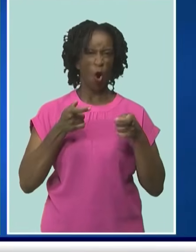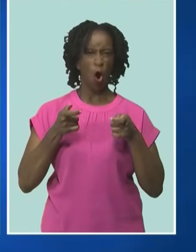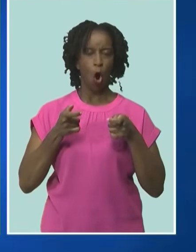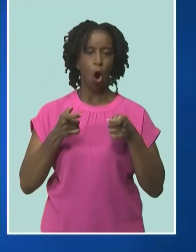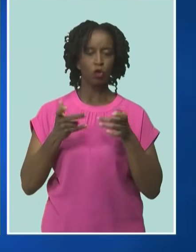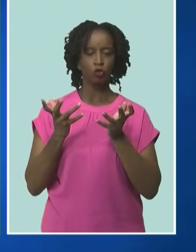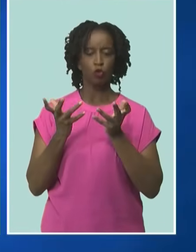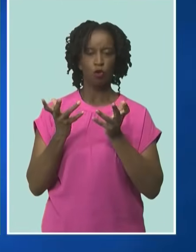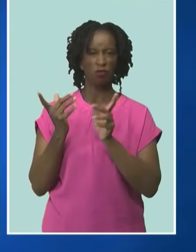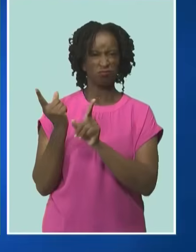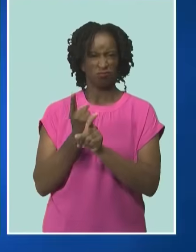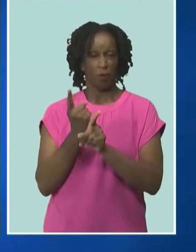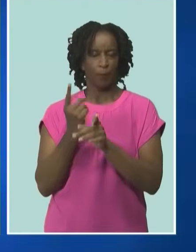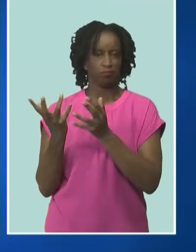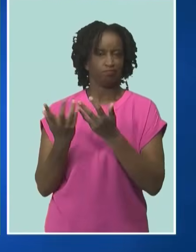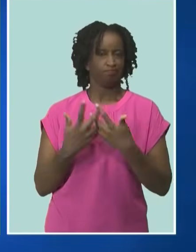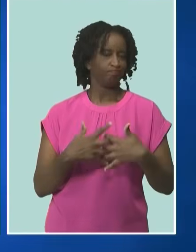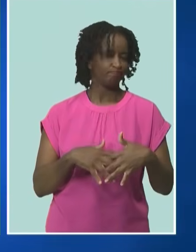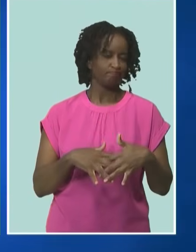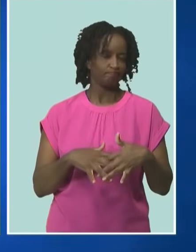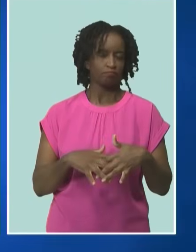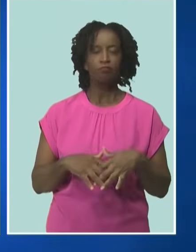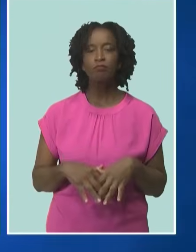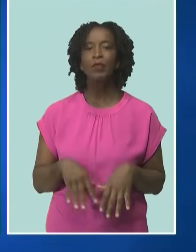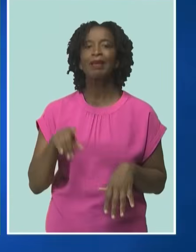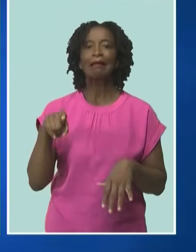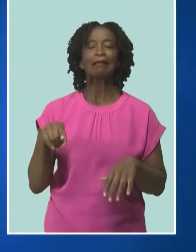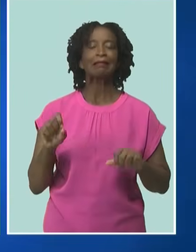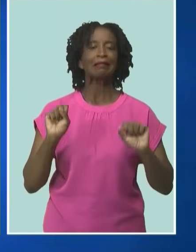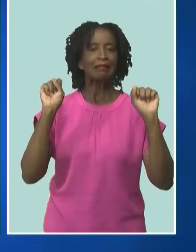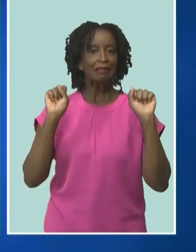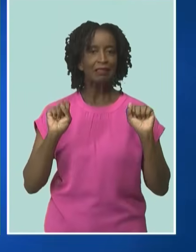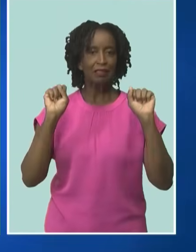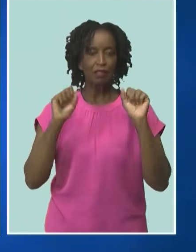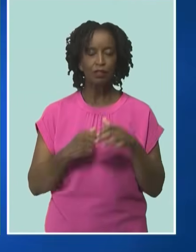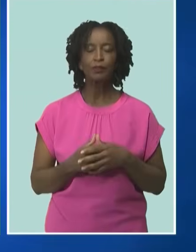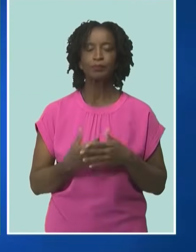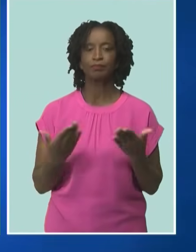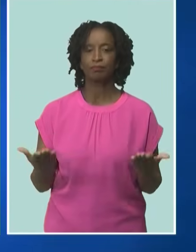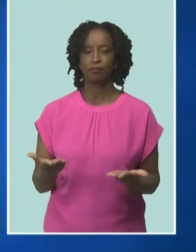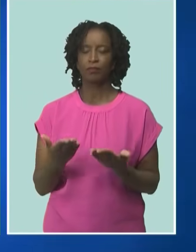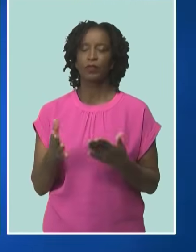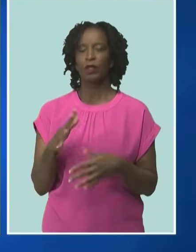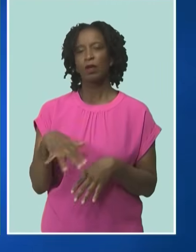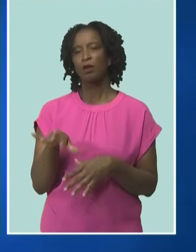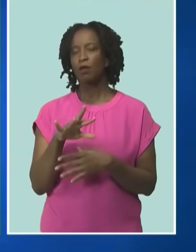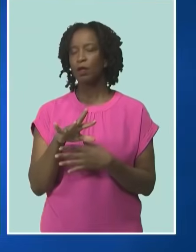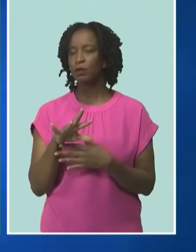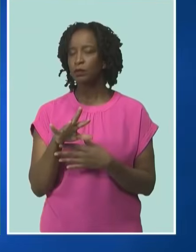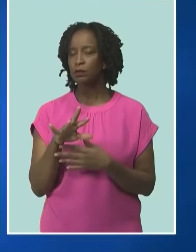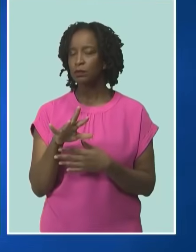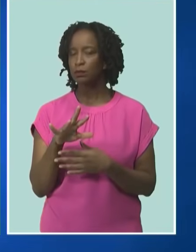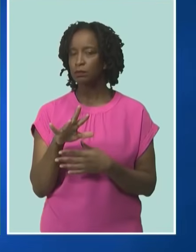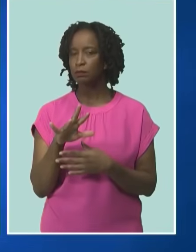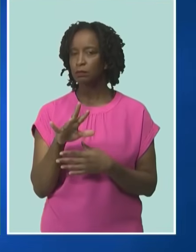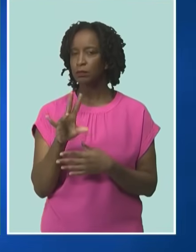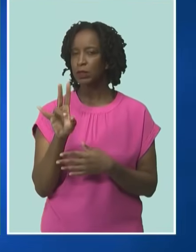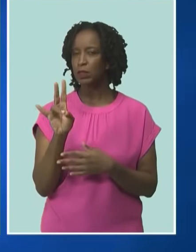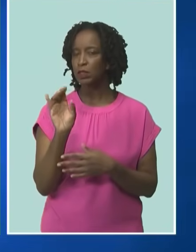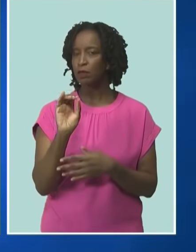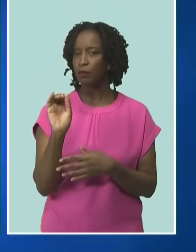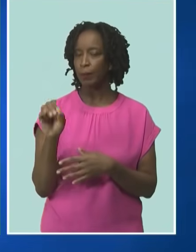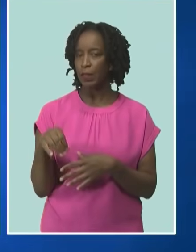to exercise. Our population, we still have nearly 70% of the people here who are overweight